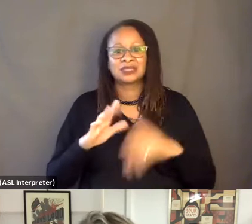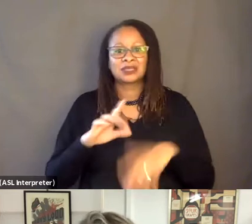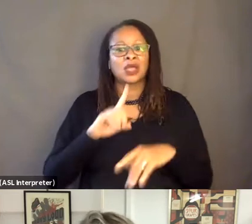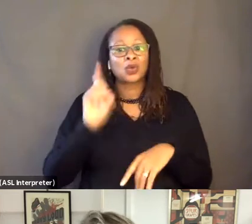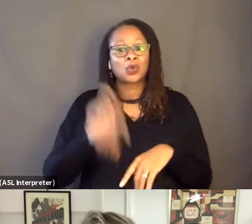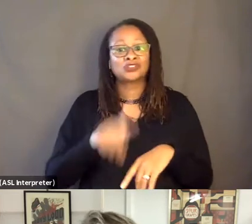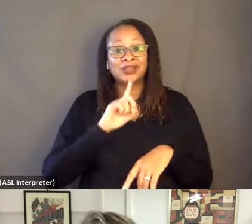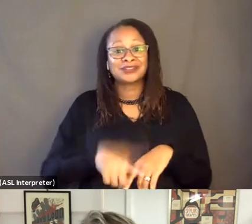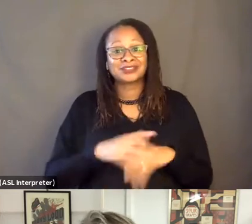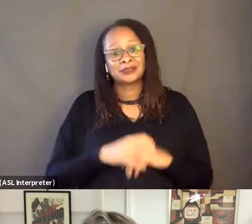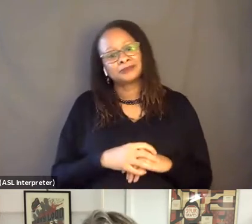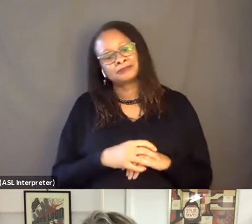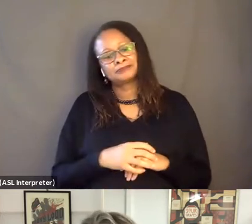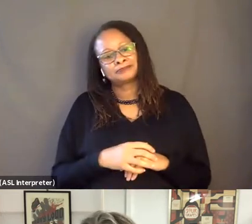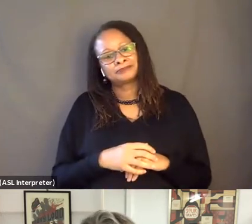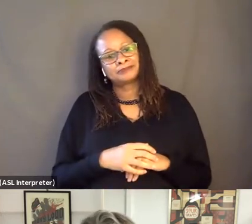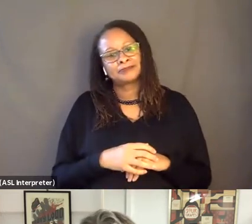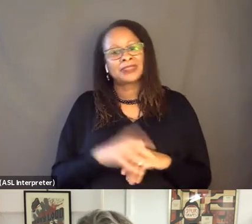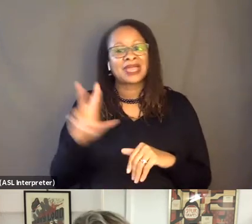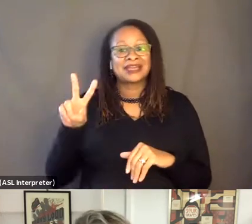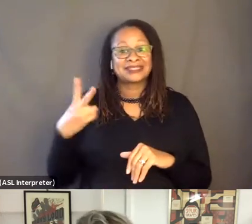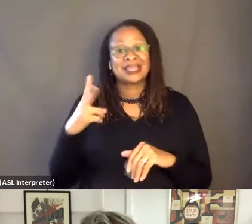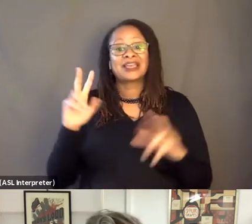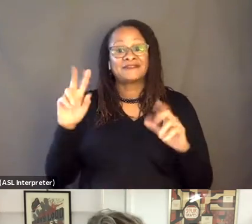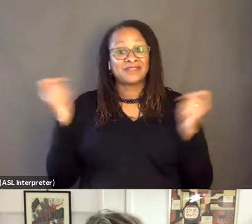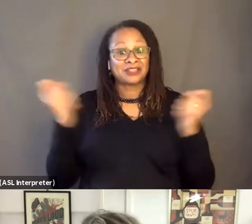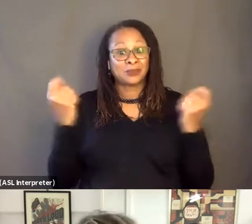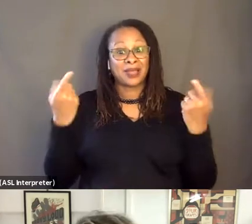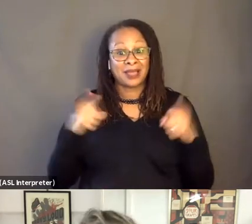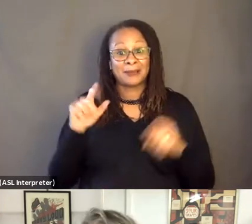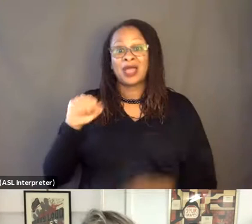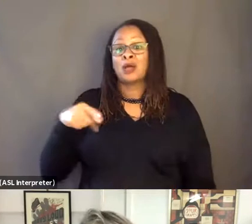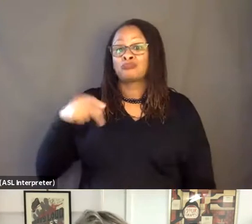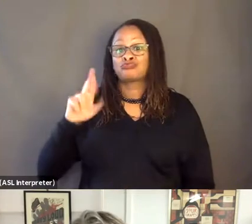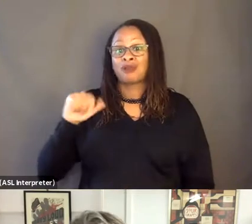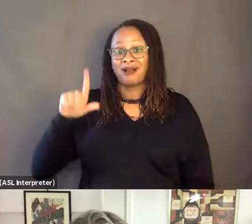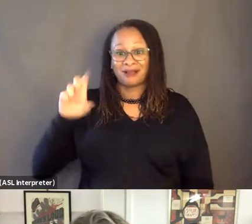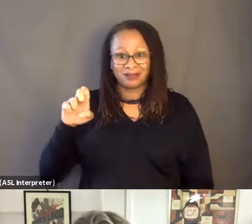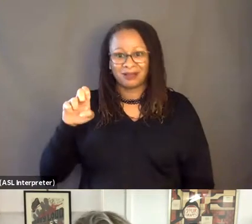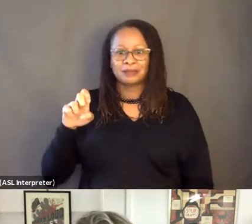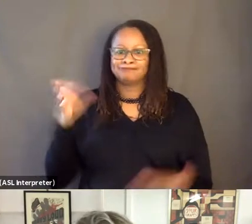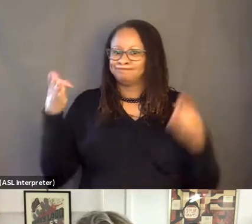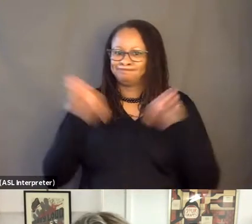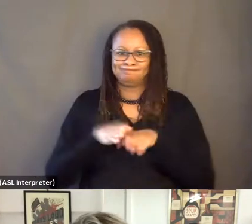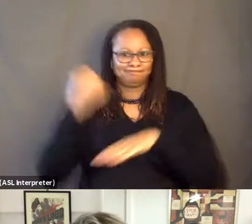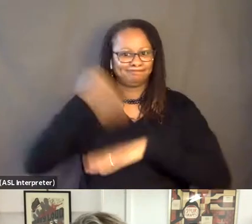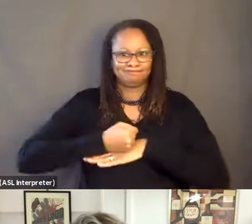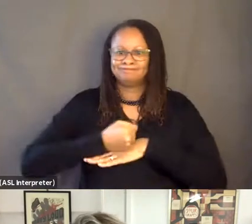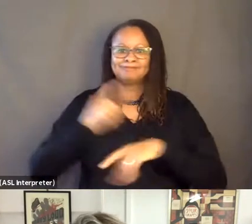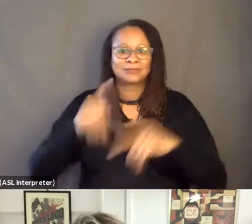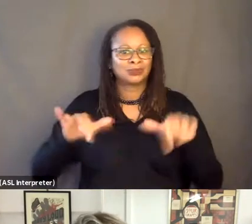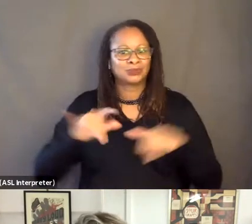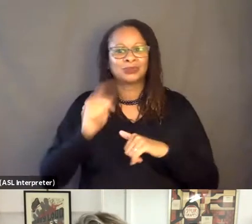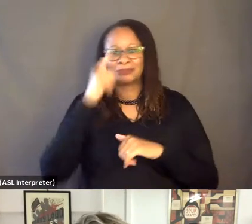And then sort of, I think we our second festival was in Prague and was shut down sort of in the middle of the festival. And so since